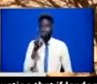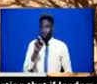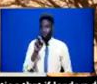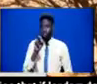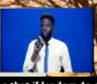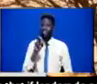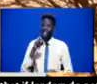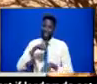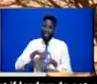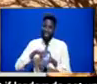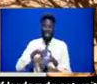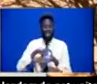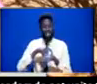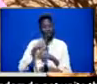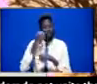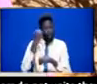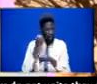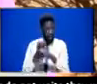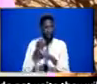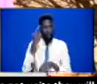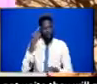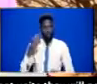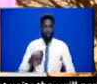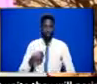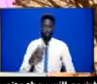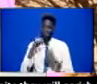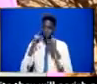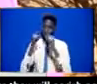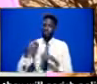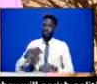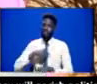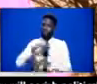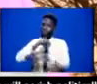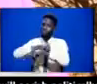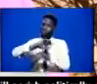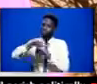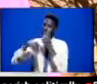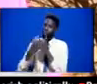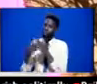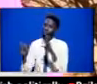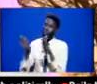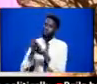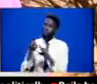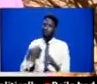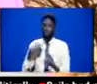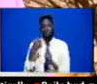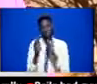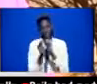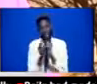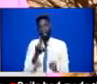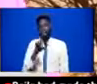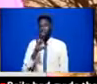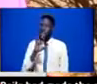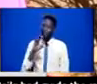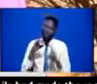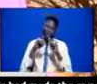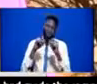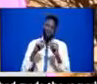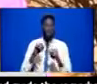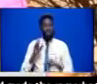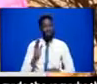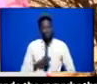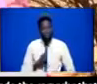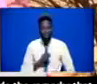because they were saying that we close all the schools. I went to approach the DC. He told me, madam, directive